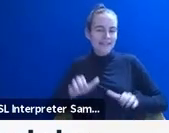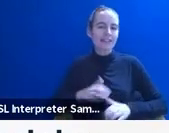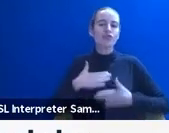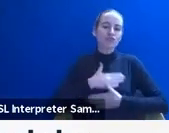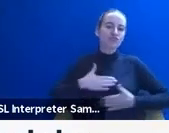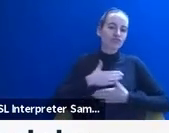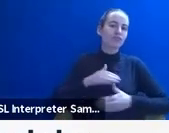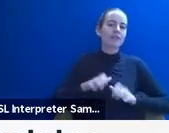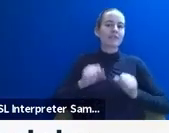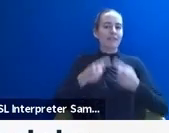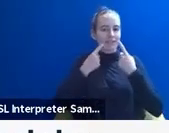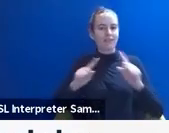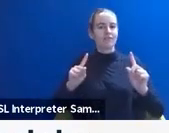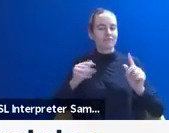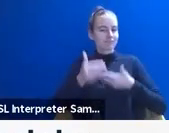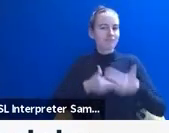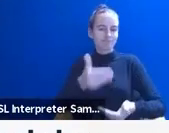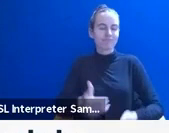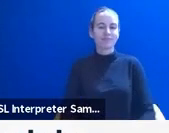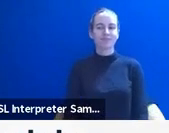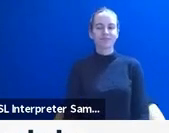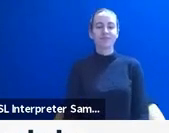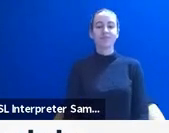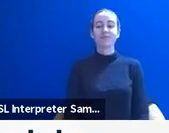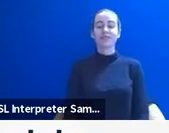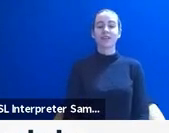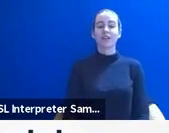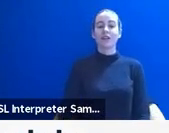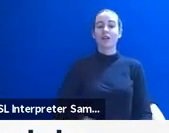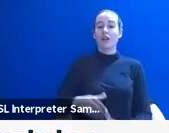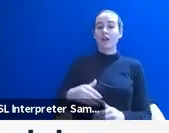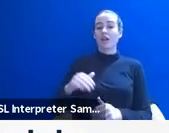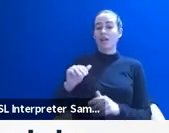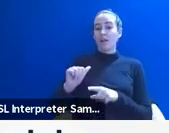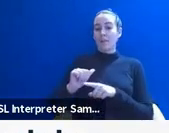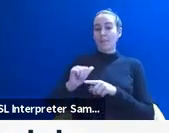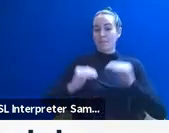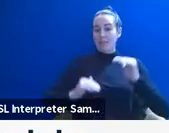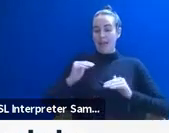performed successfully. And some symptoms of balance disorders or